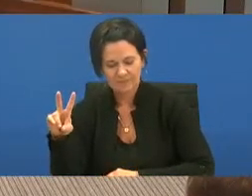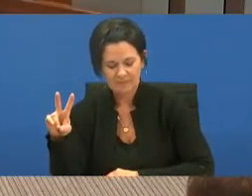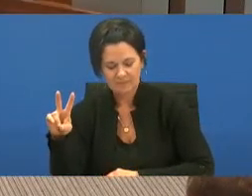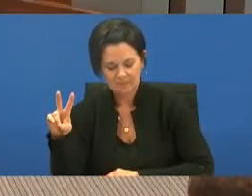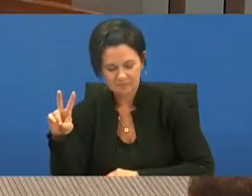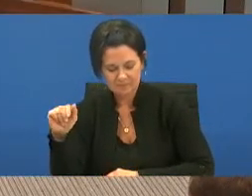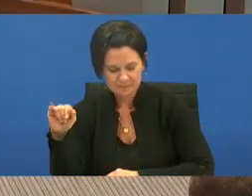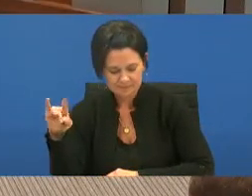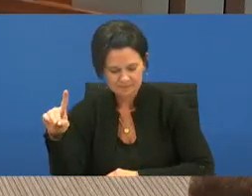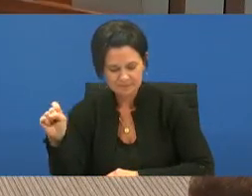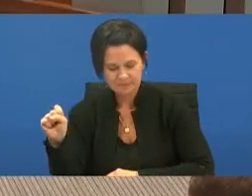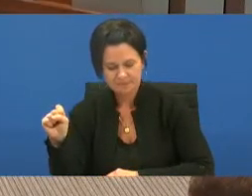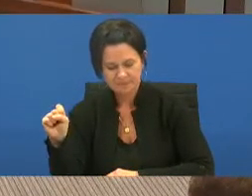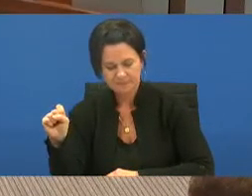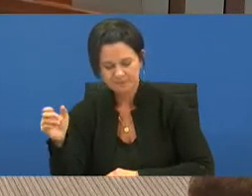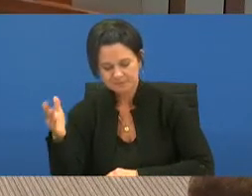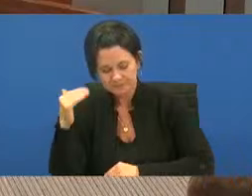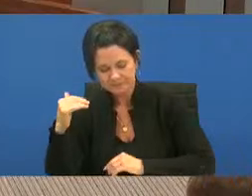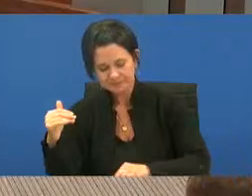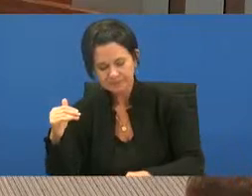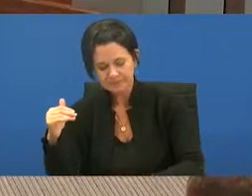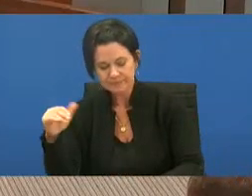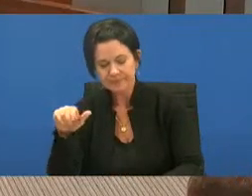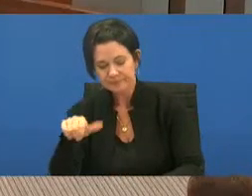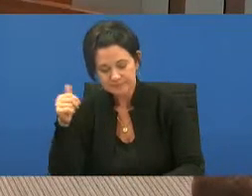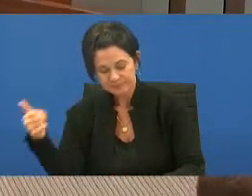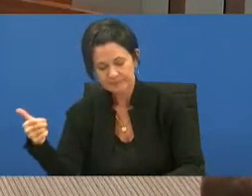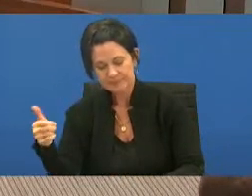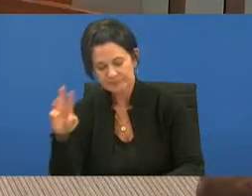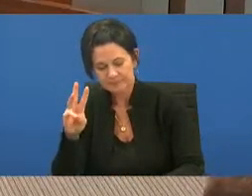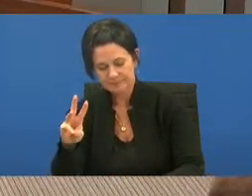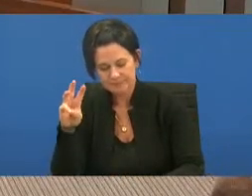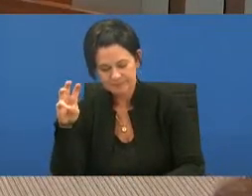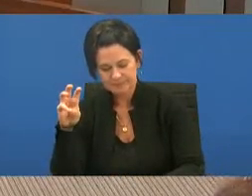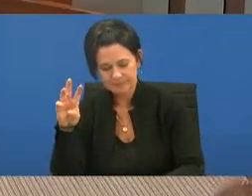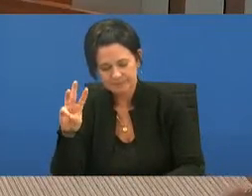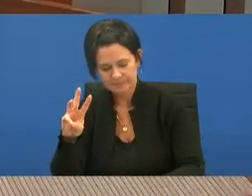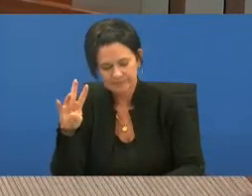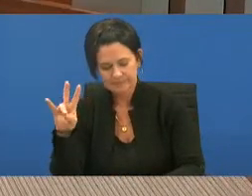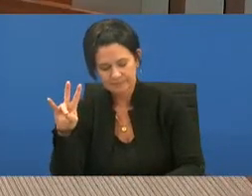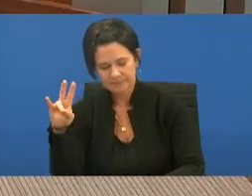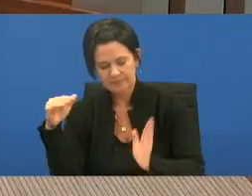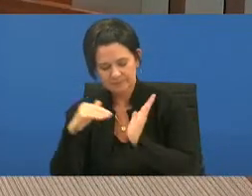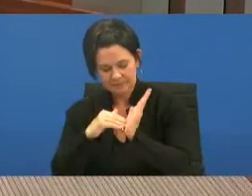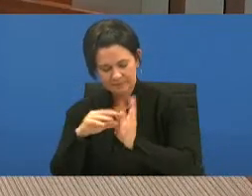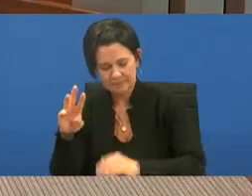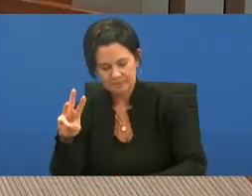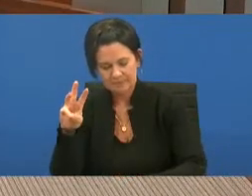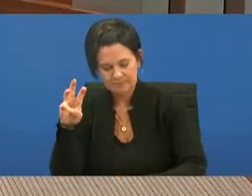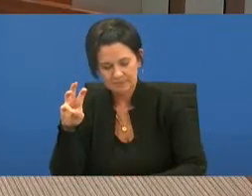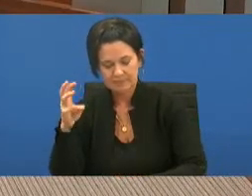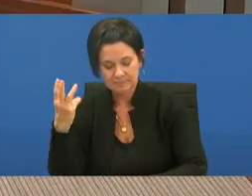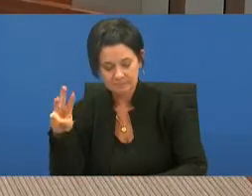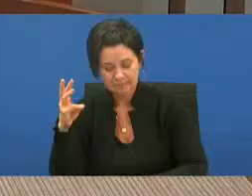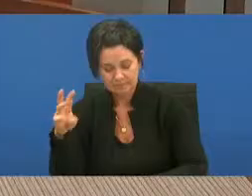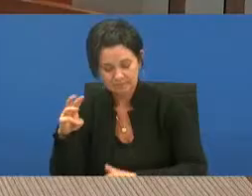Item 70, authorizing Mayor President to amend a subrecipient contract with No AIDS Task Force in an amount of